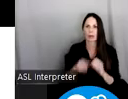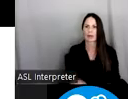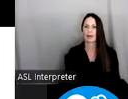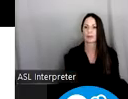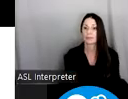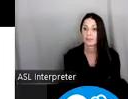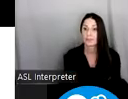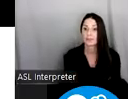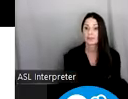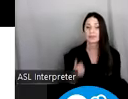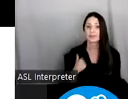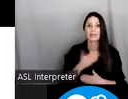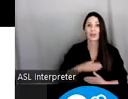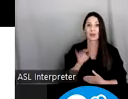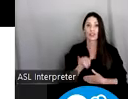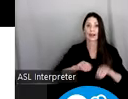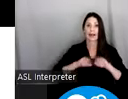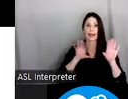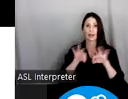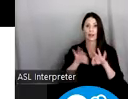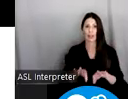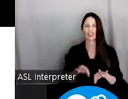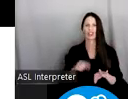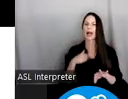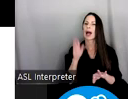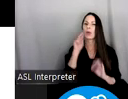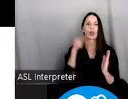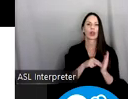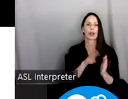Yeah, I appreciate that clarification. I'll take a look at the bylaws.